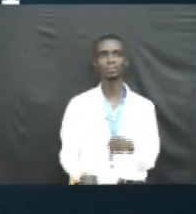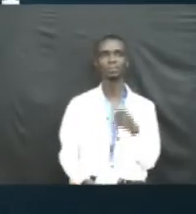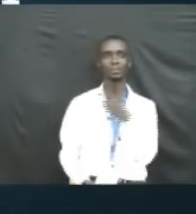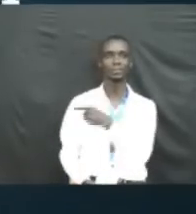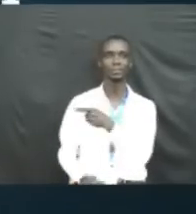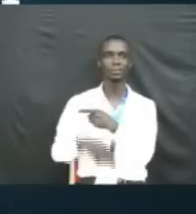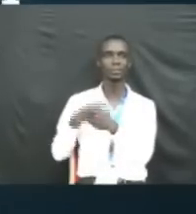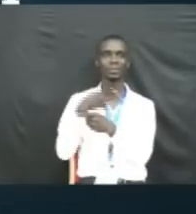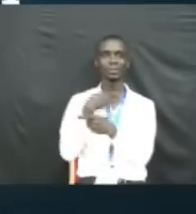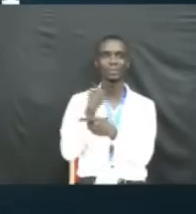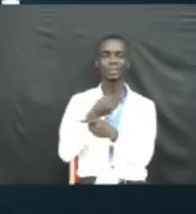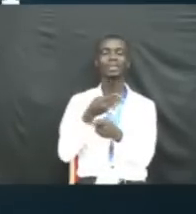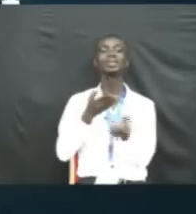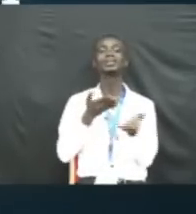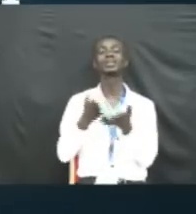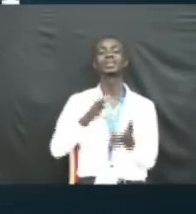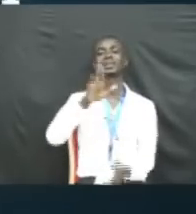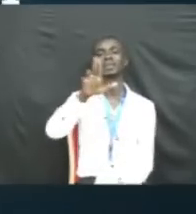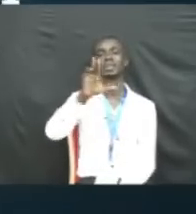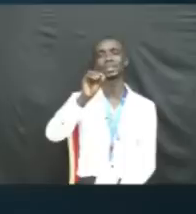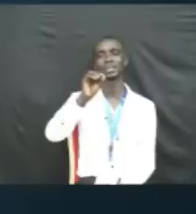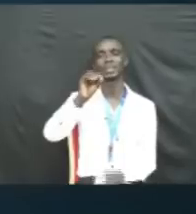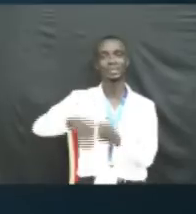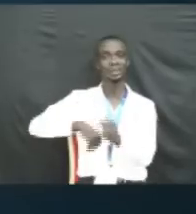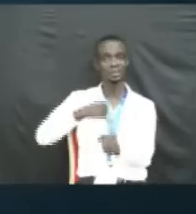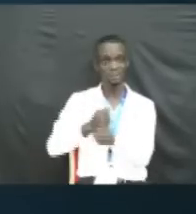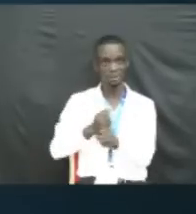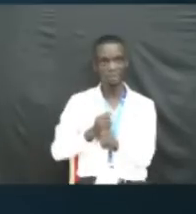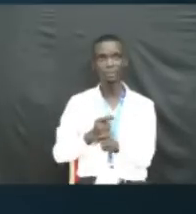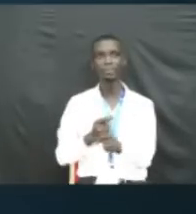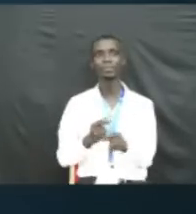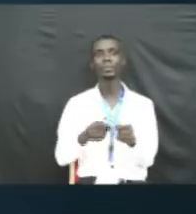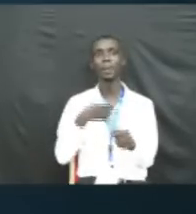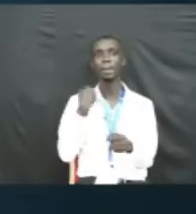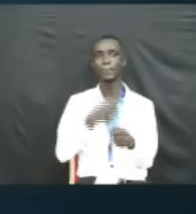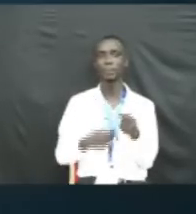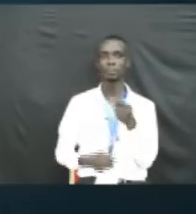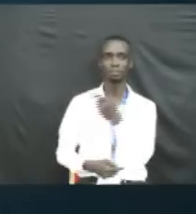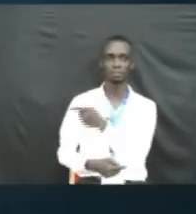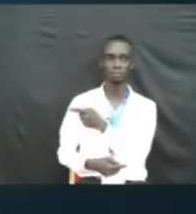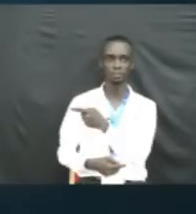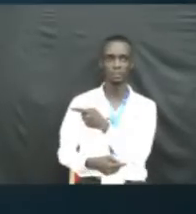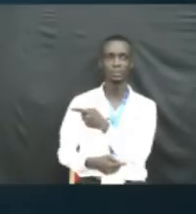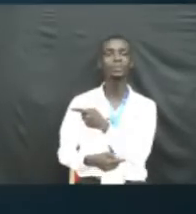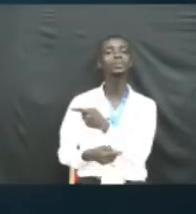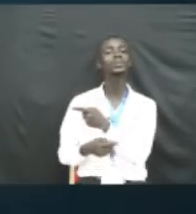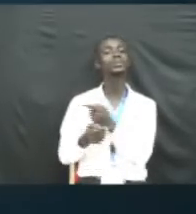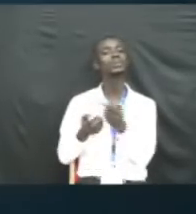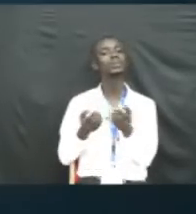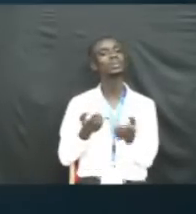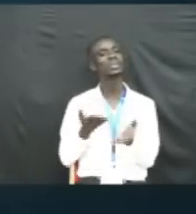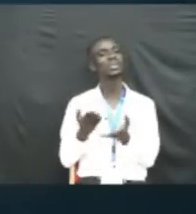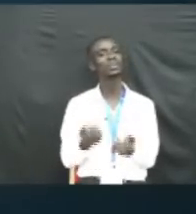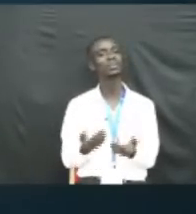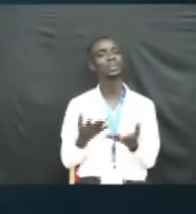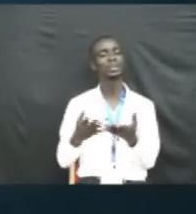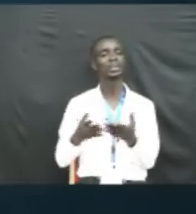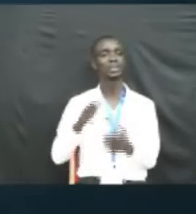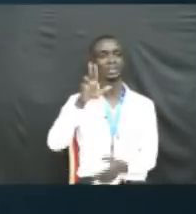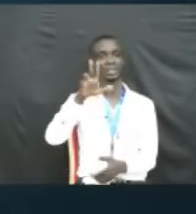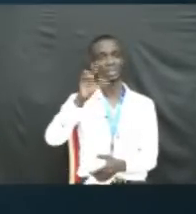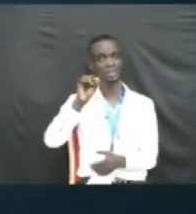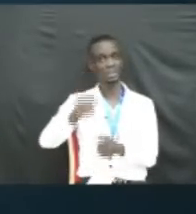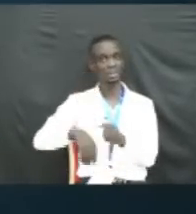served for 30 years. Pastor N abotete served for 30 years.